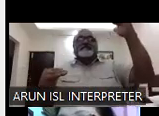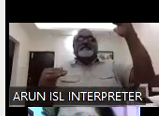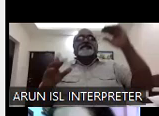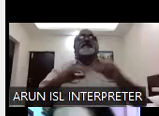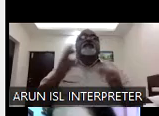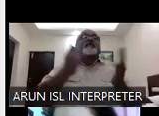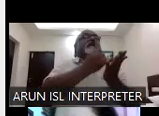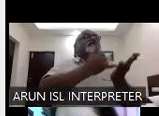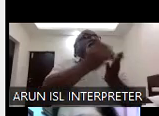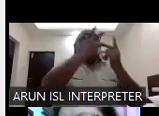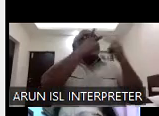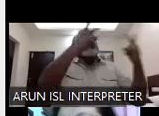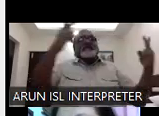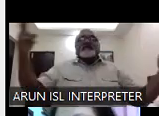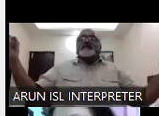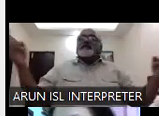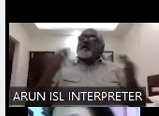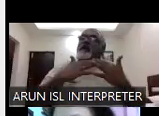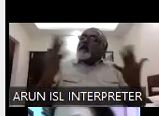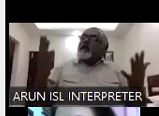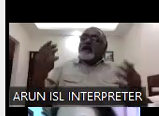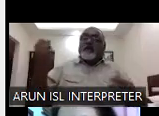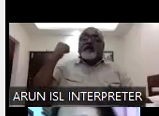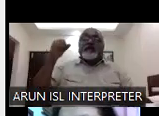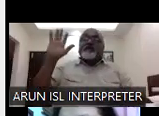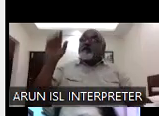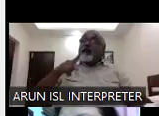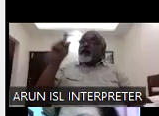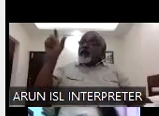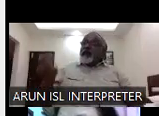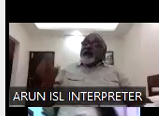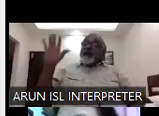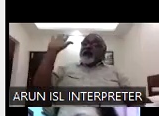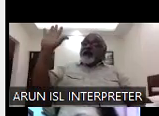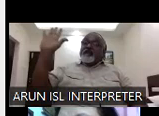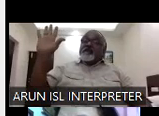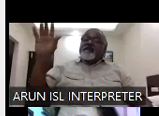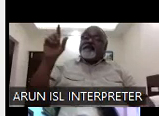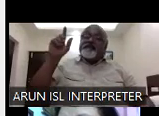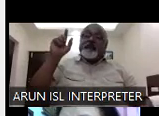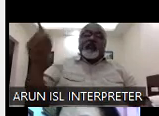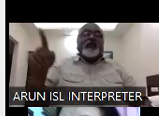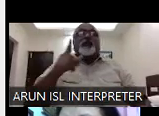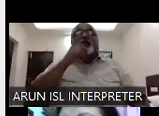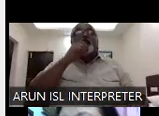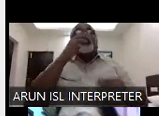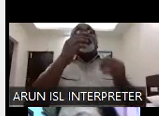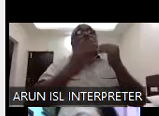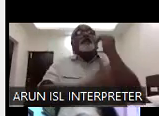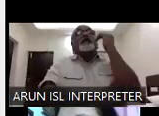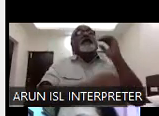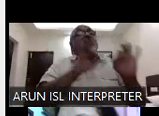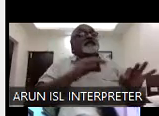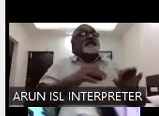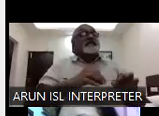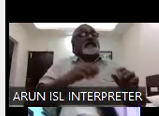and we found that the powerful always see to it that the powerless always in the